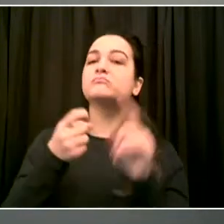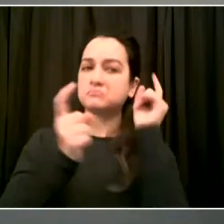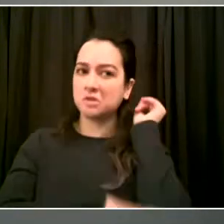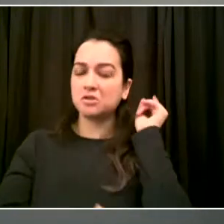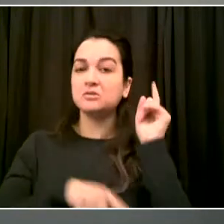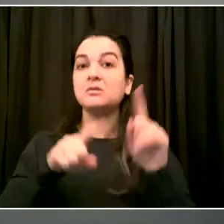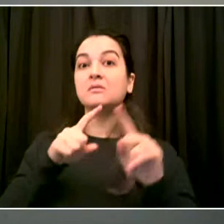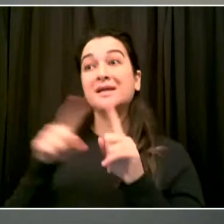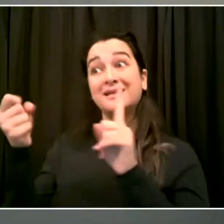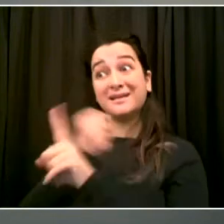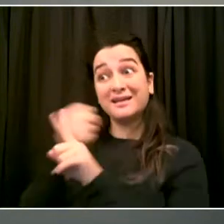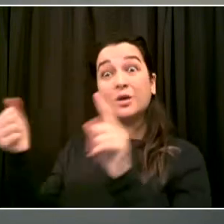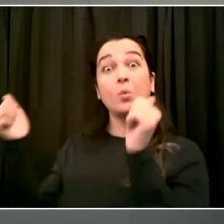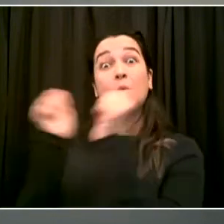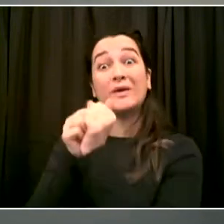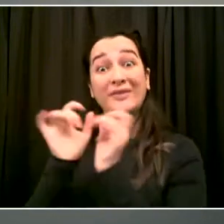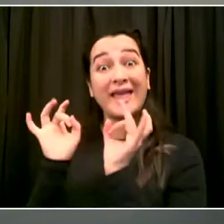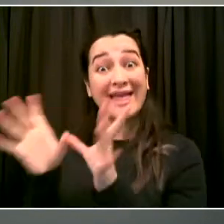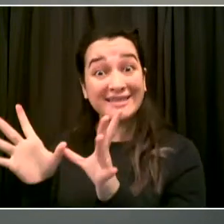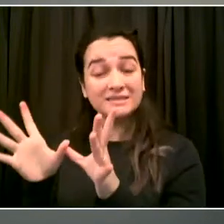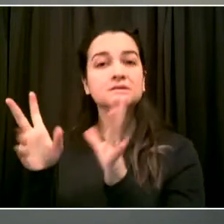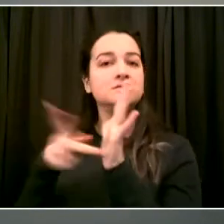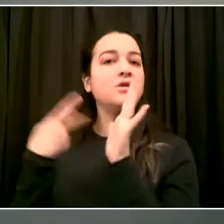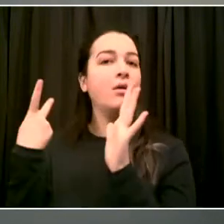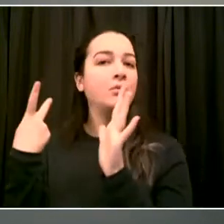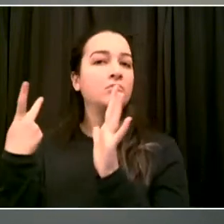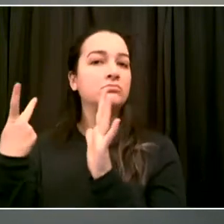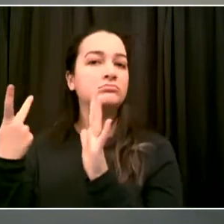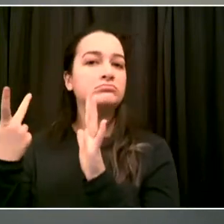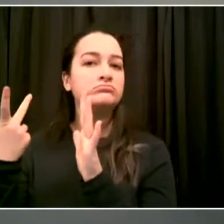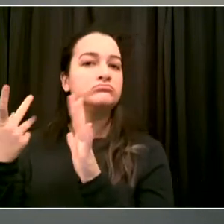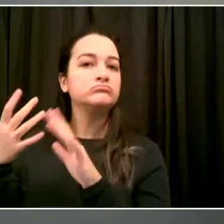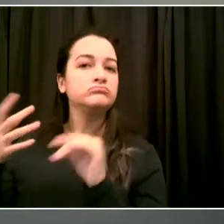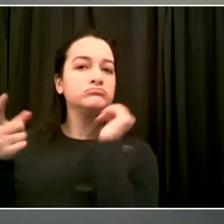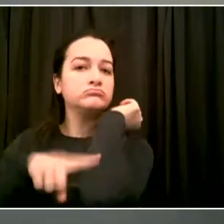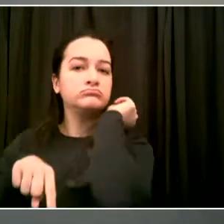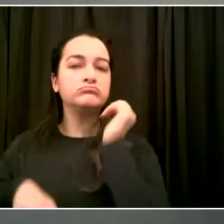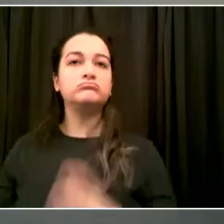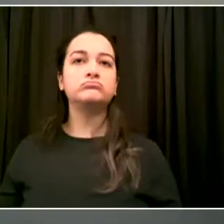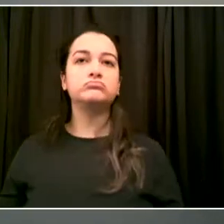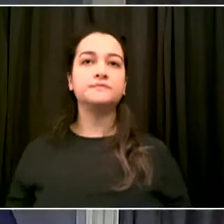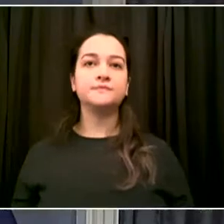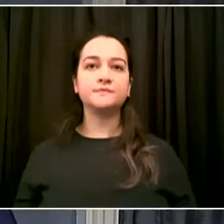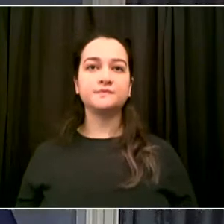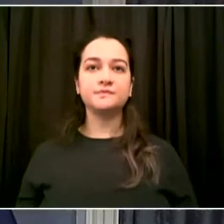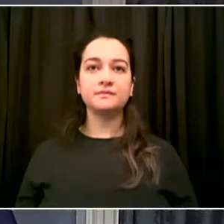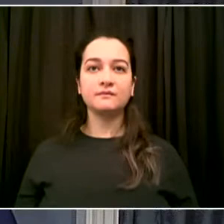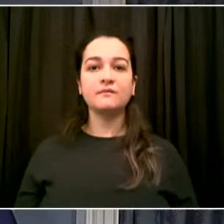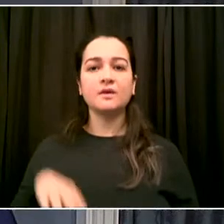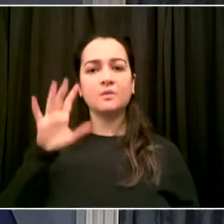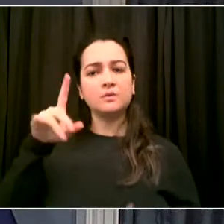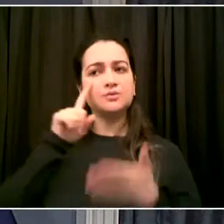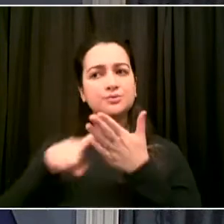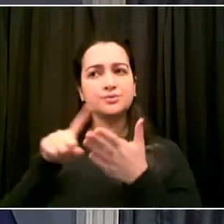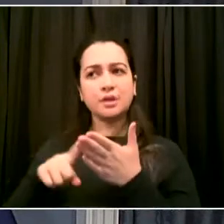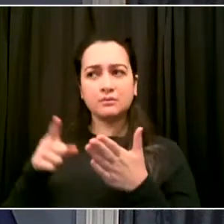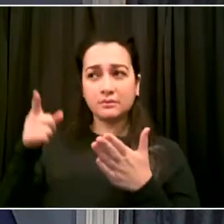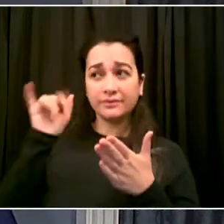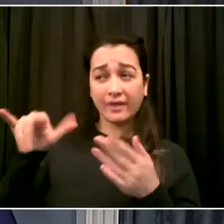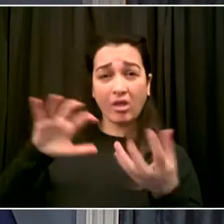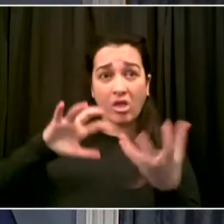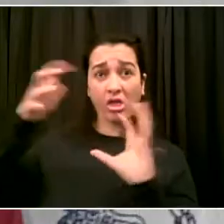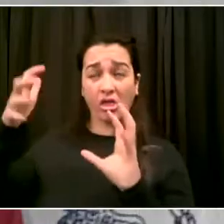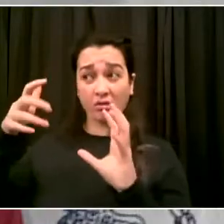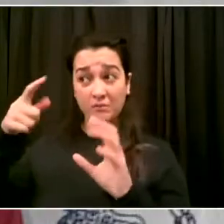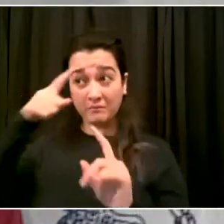them to bring forth the consequences. Thank you, and I want to encourage, and I know our district attorneys care deeply about this, but